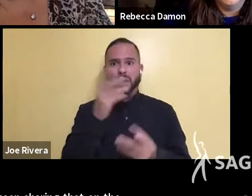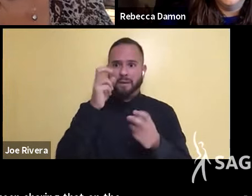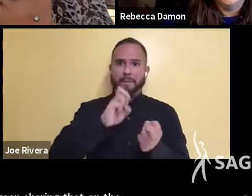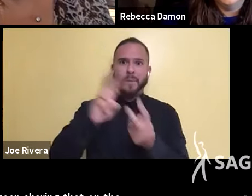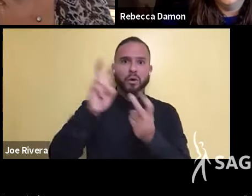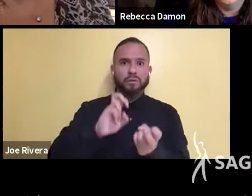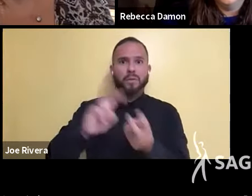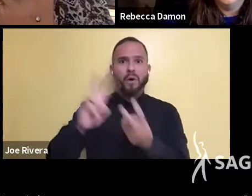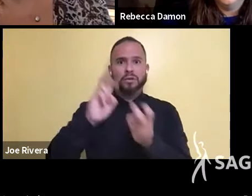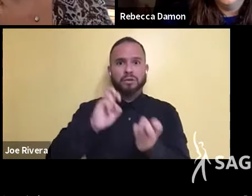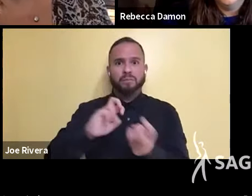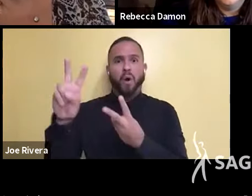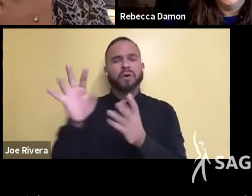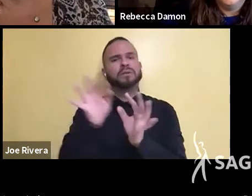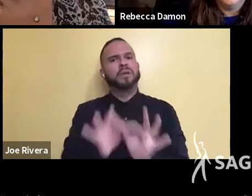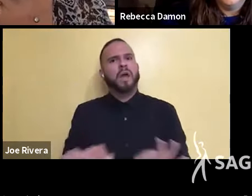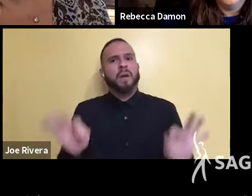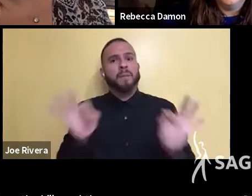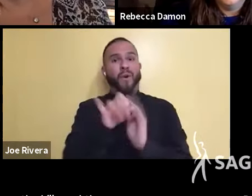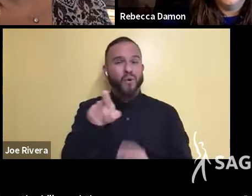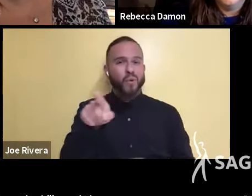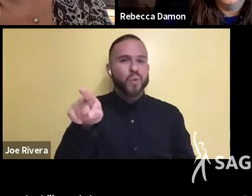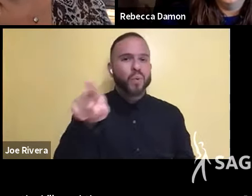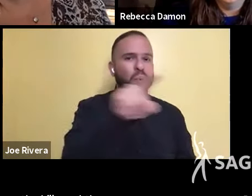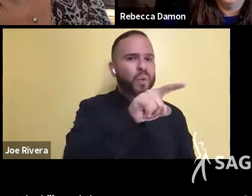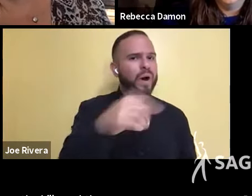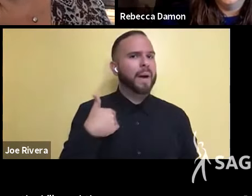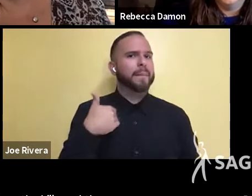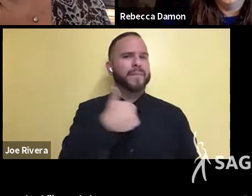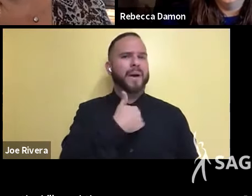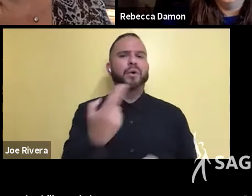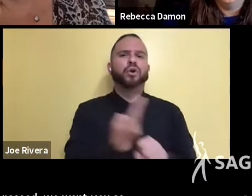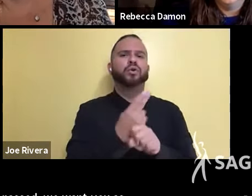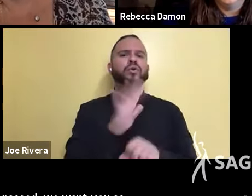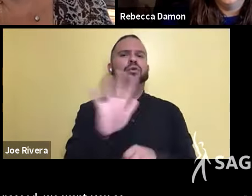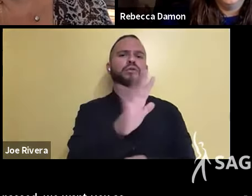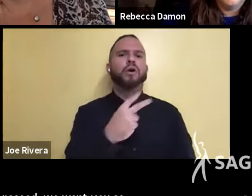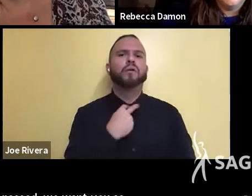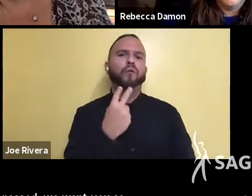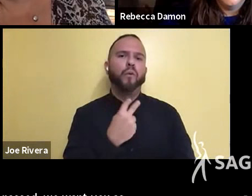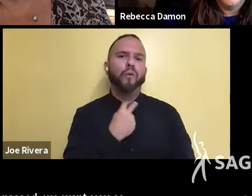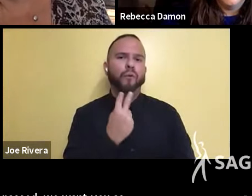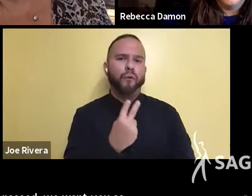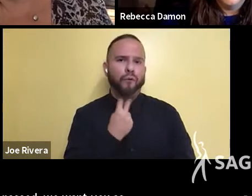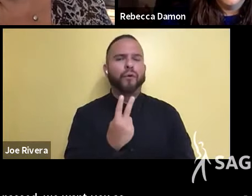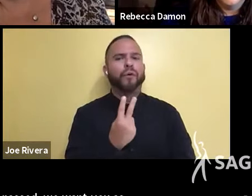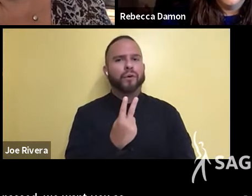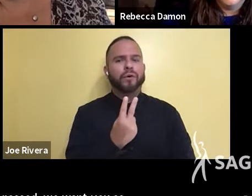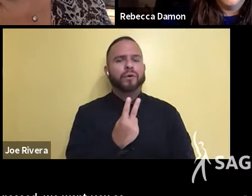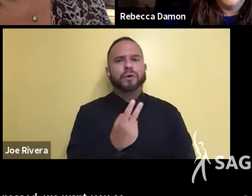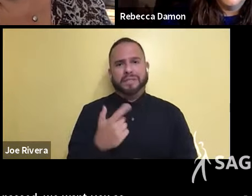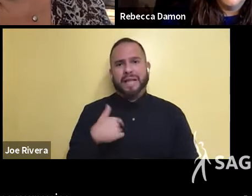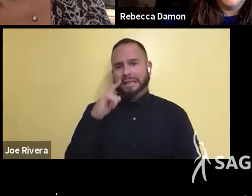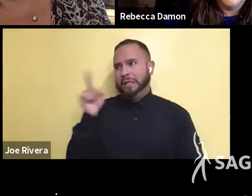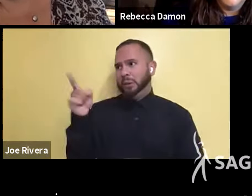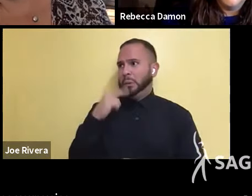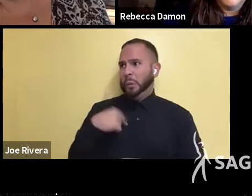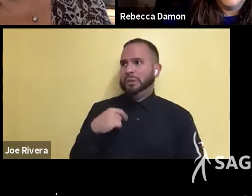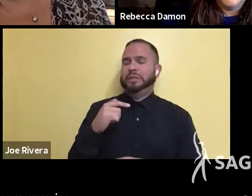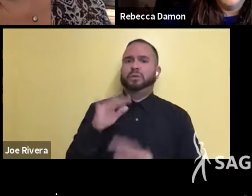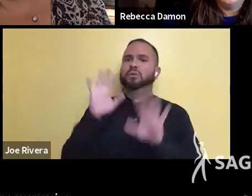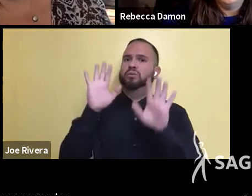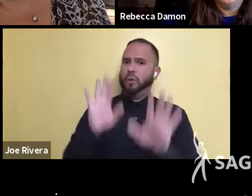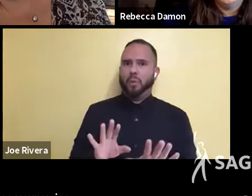have passed, we want you as members to be able to use your voice. It was a great thing that you told us earlier, that you shared with